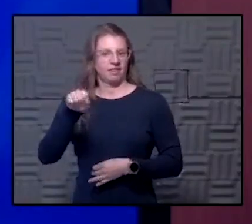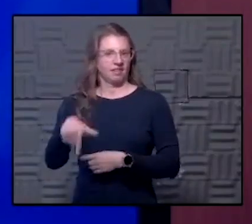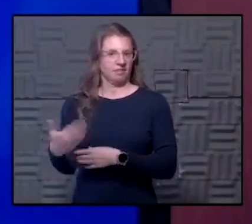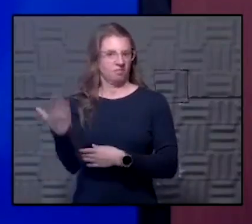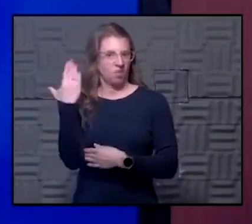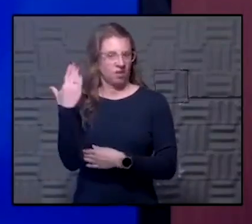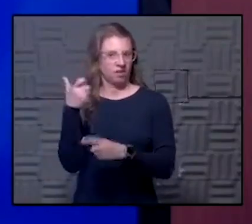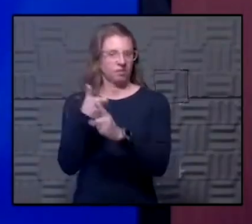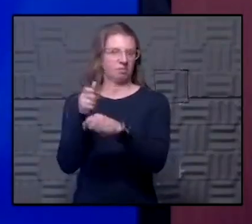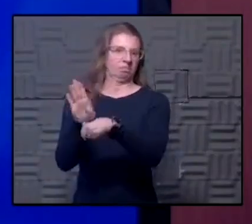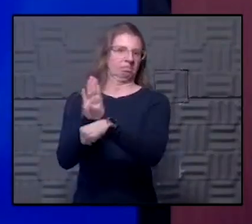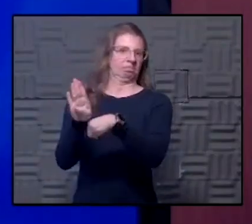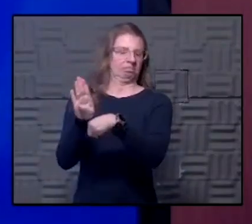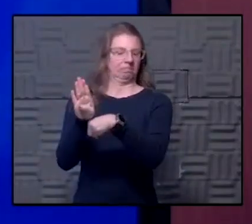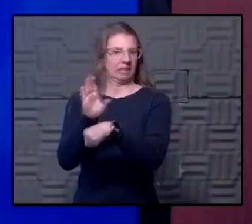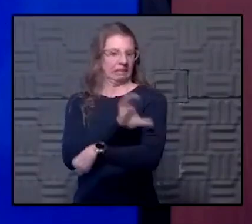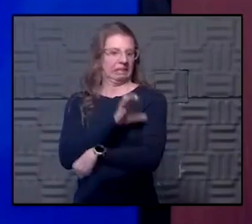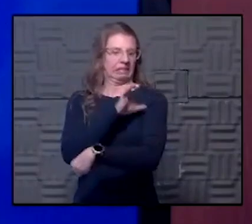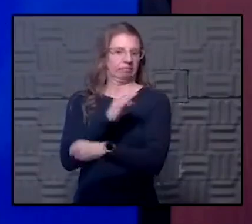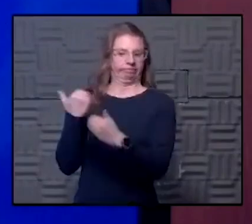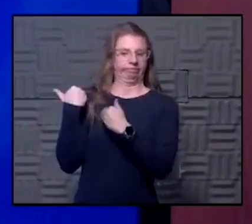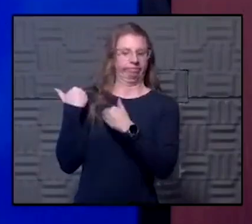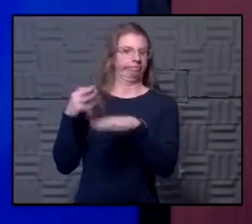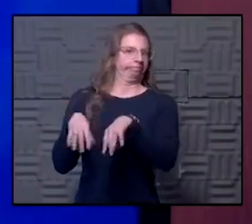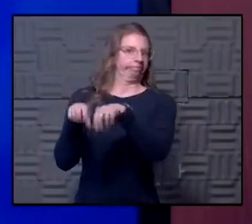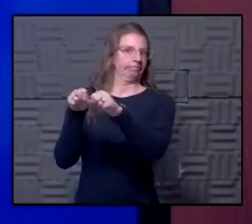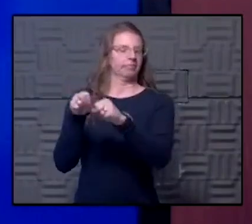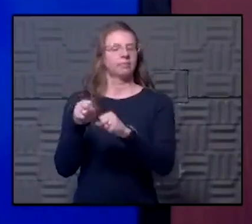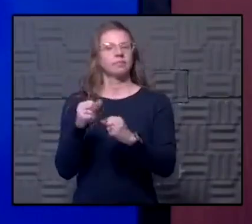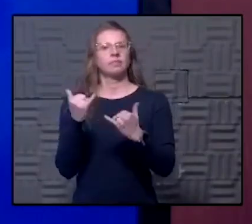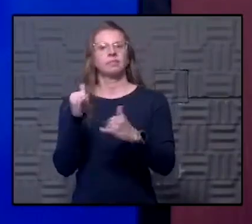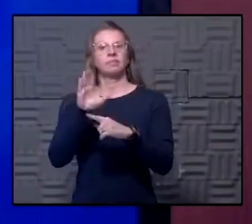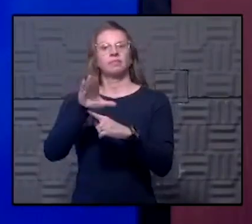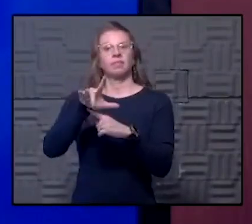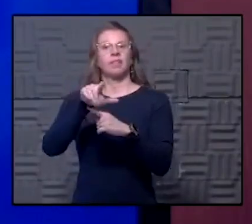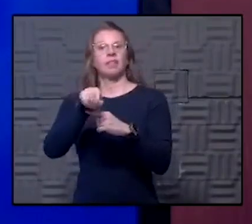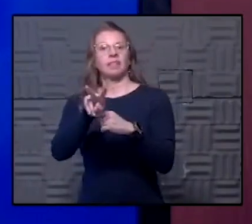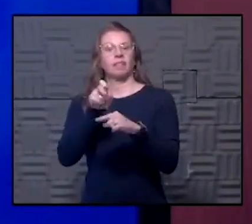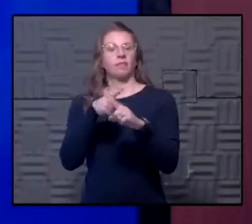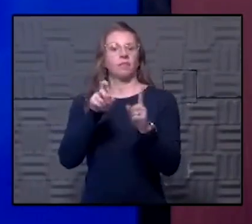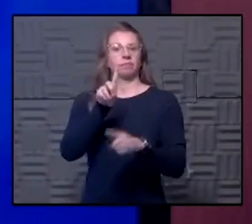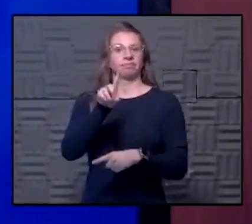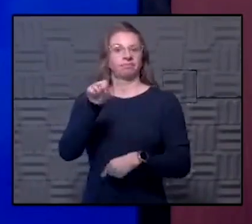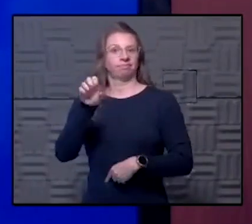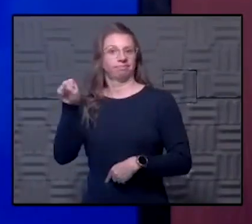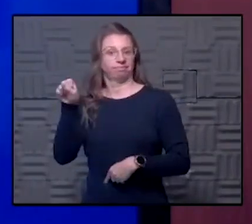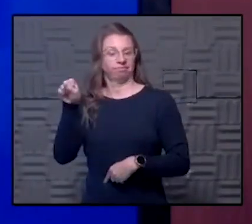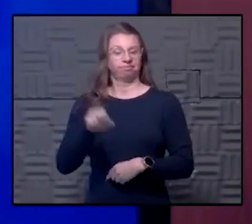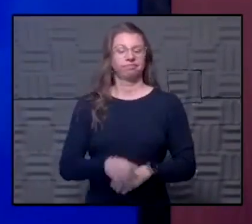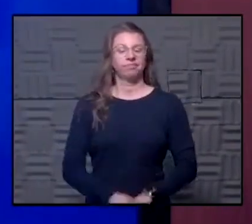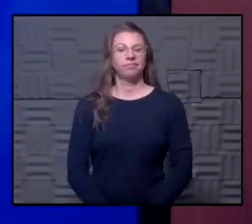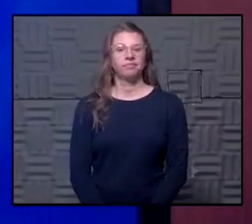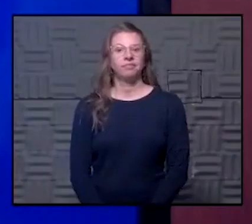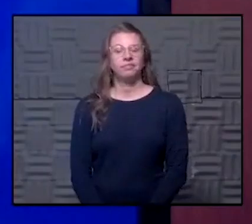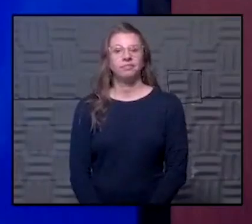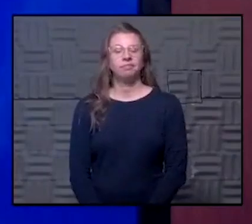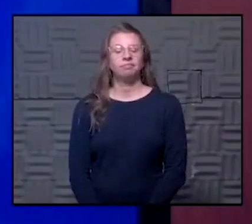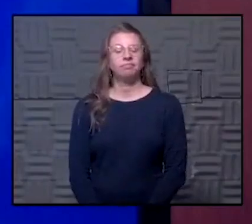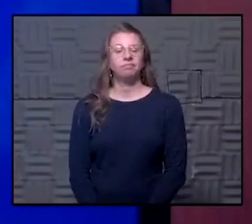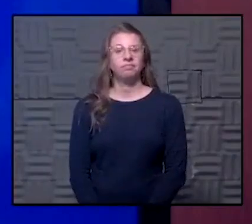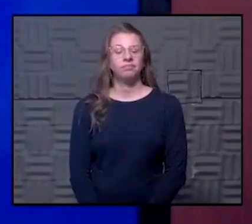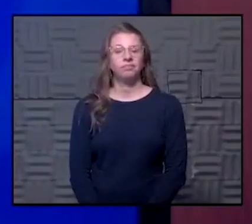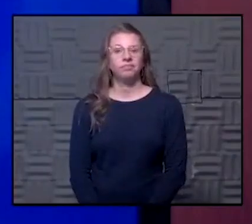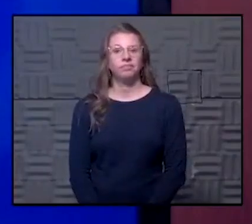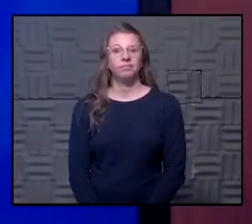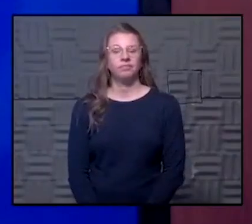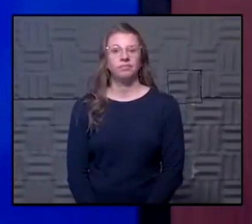is occupied by clinical duties. We're coming to you live from the Dolph Simons Jr. Family Broadcast Studio, and